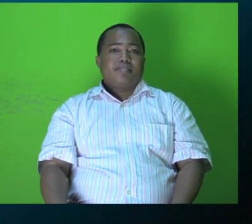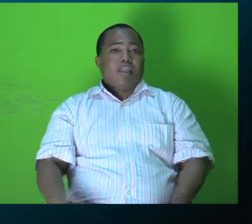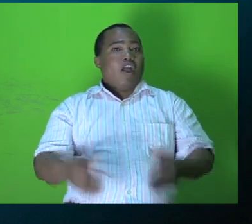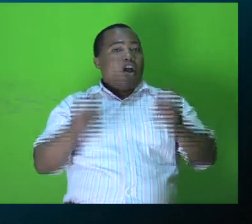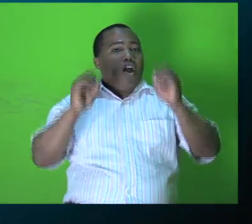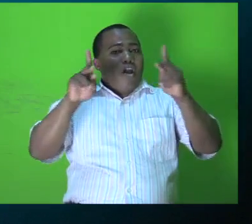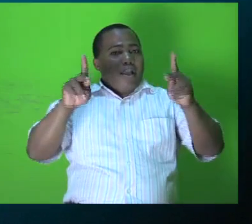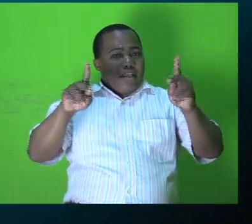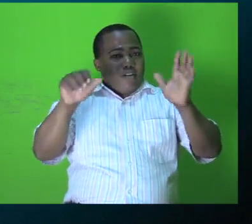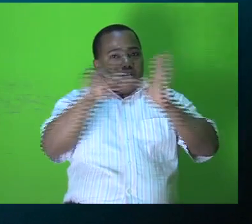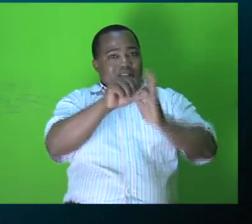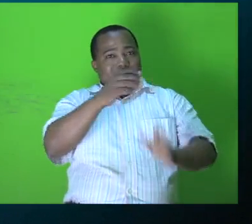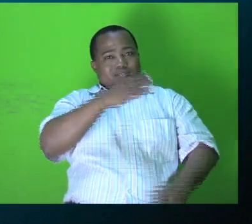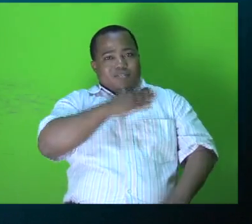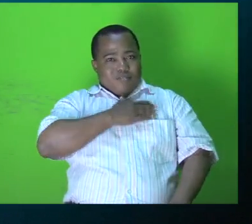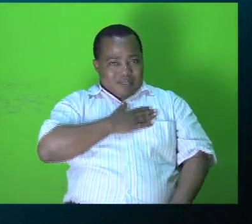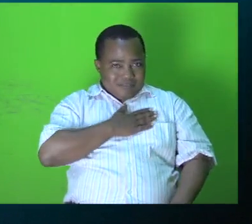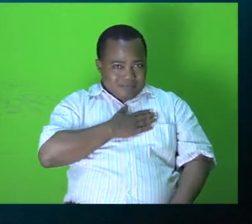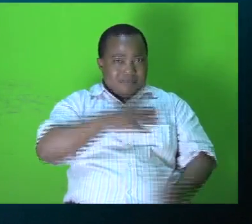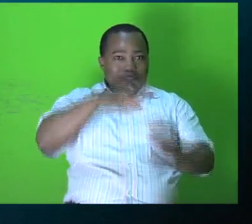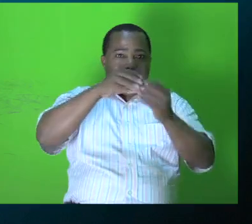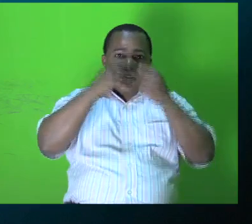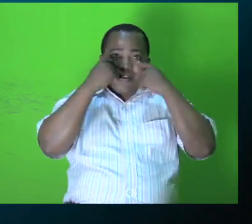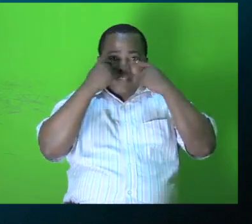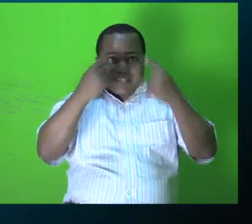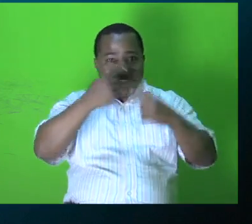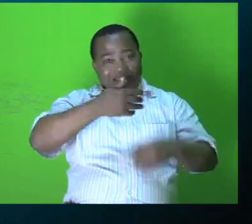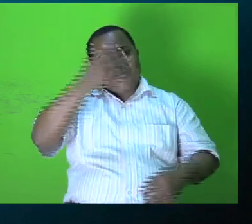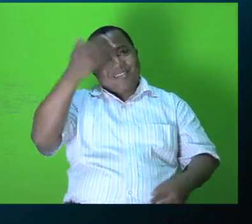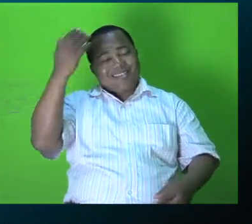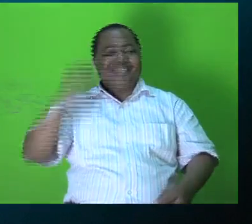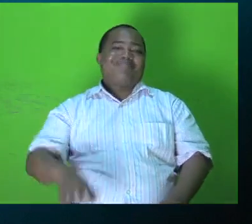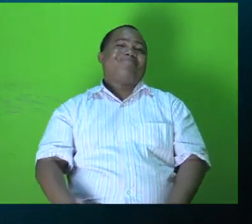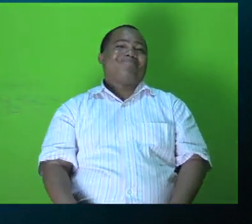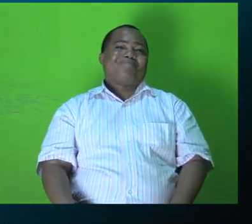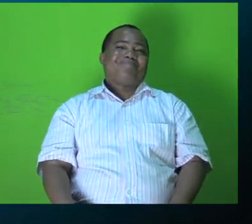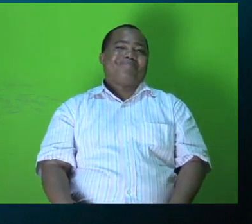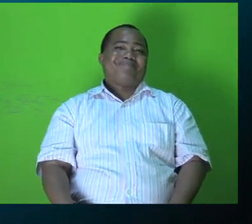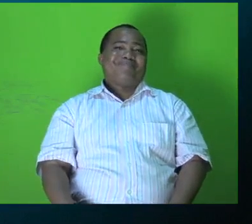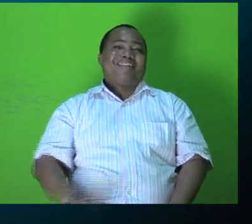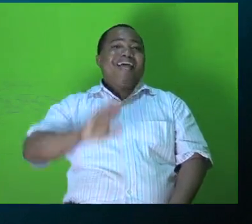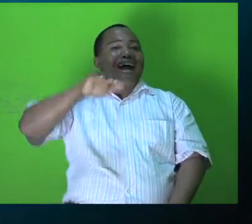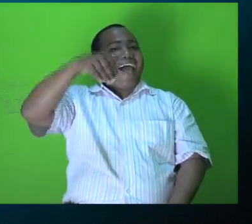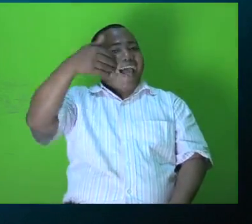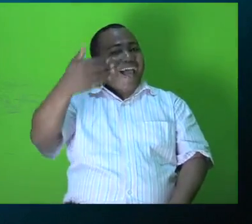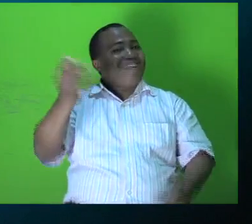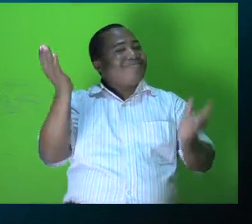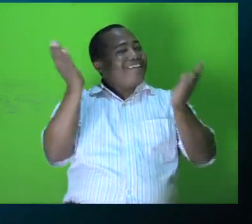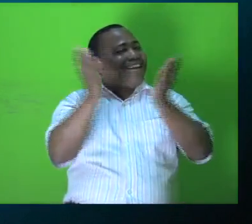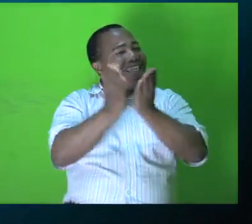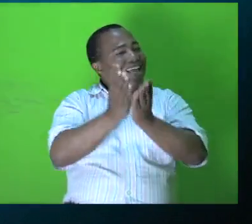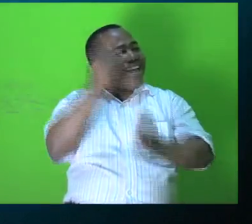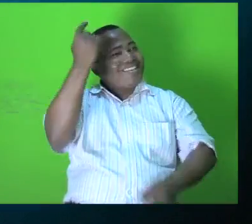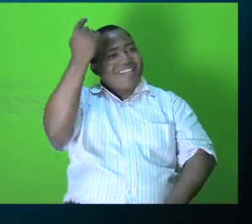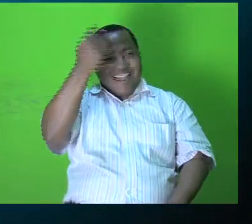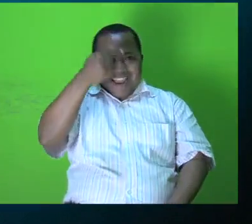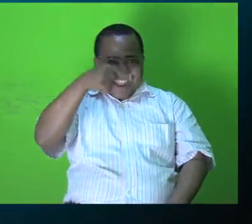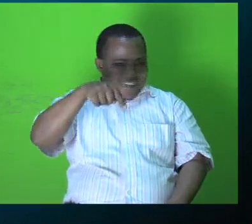My dear students and other viewers, after learning a lot